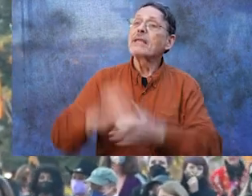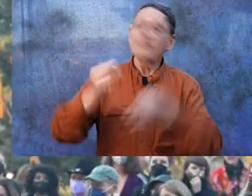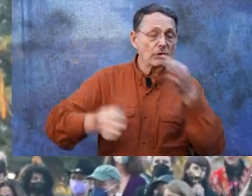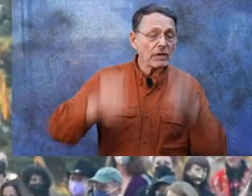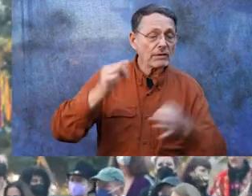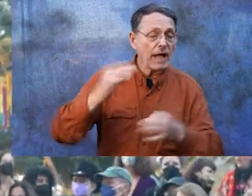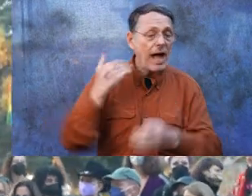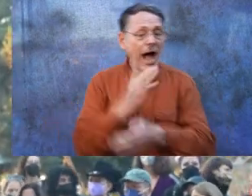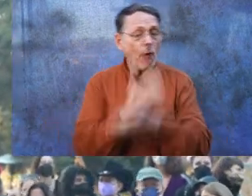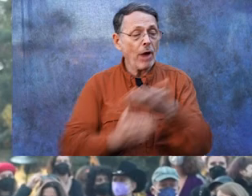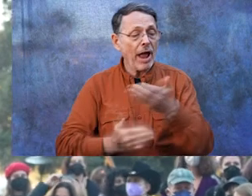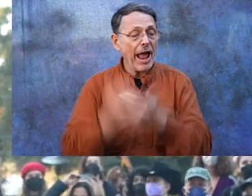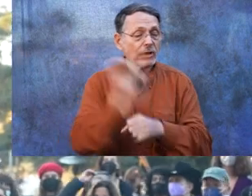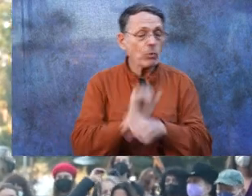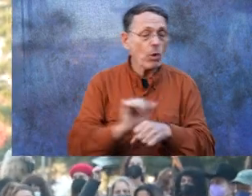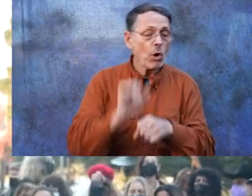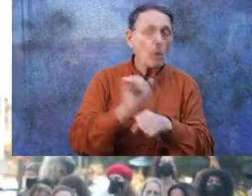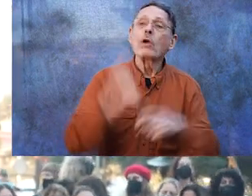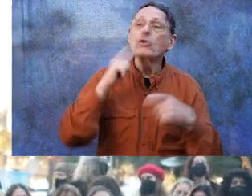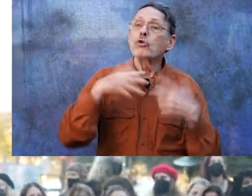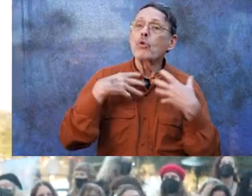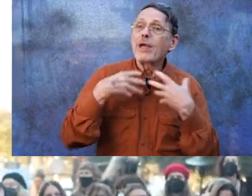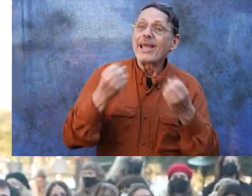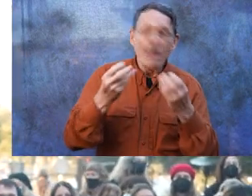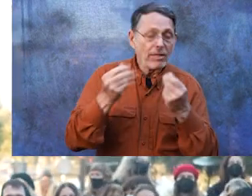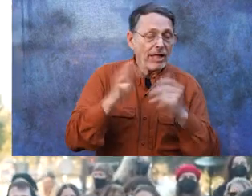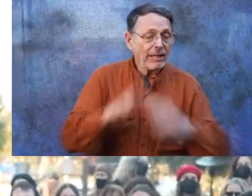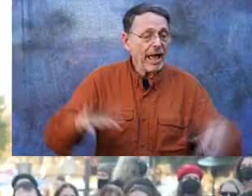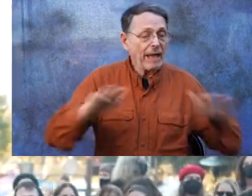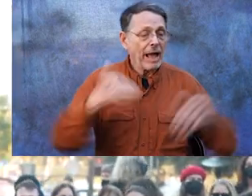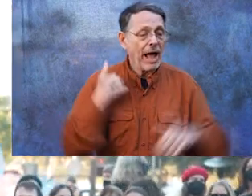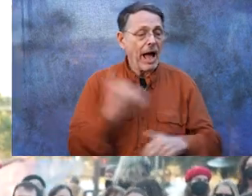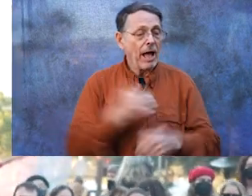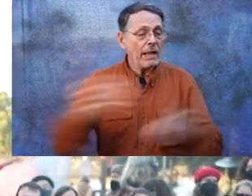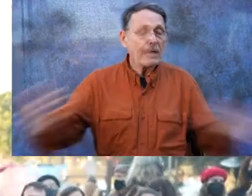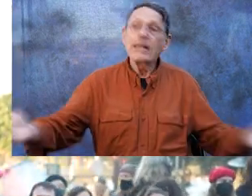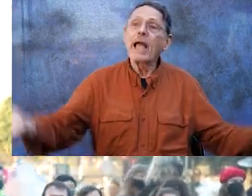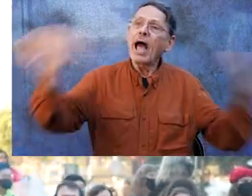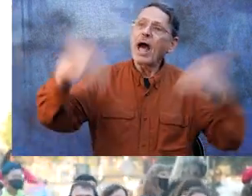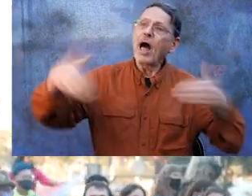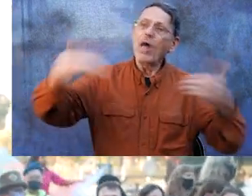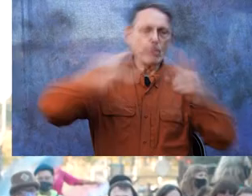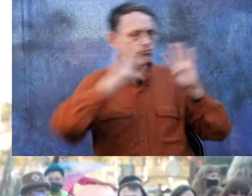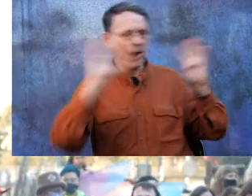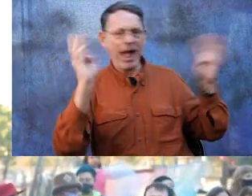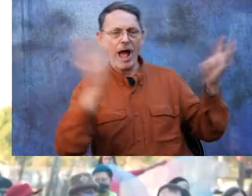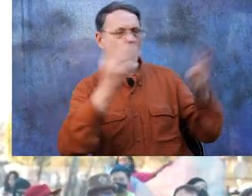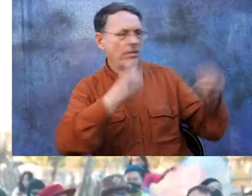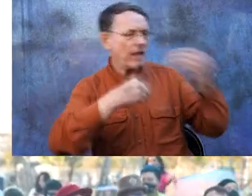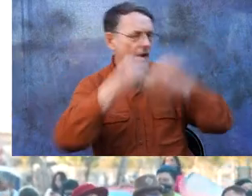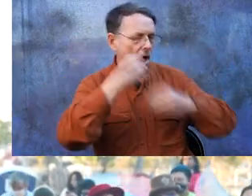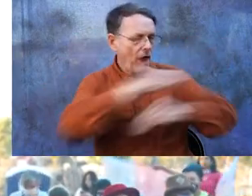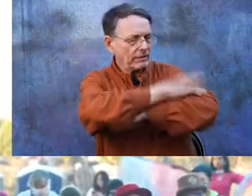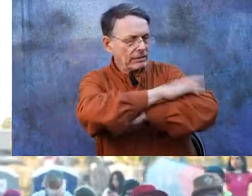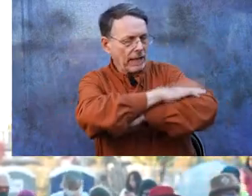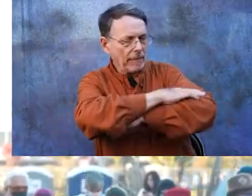for peace and justice. Our hands will work to heal the land. Gather round